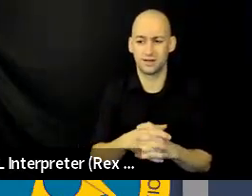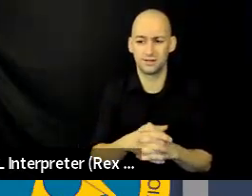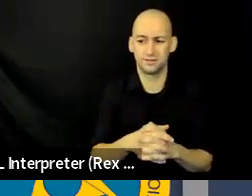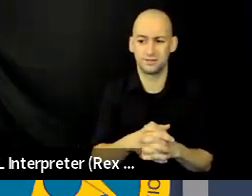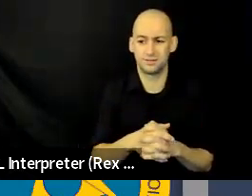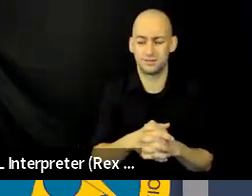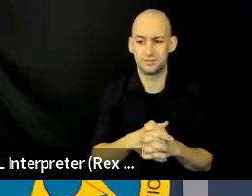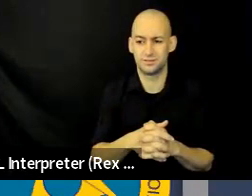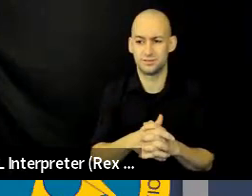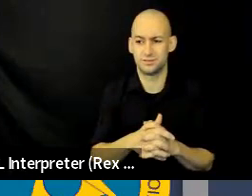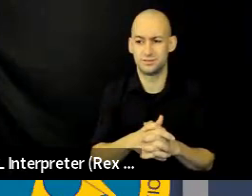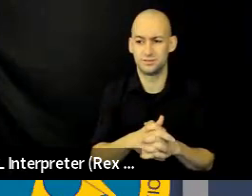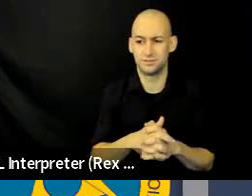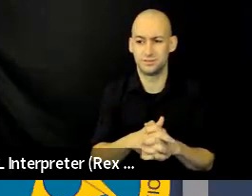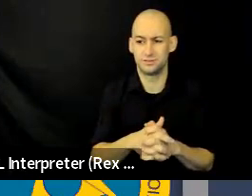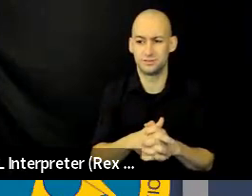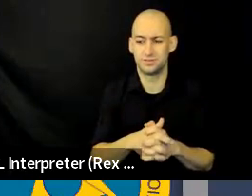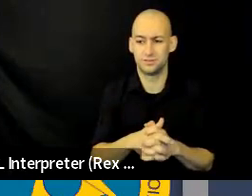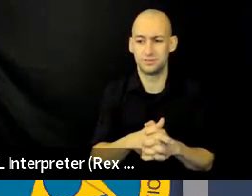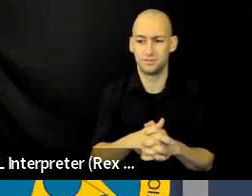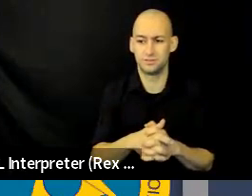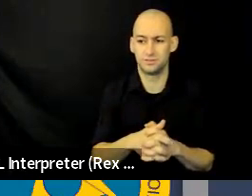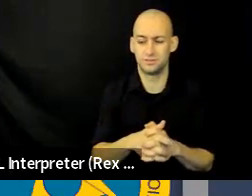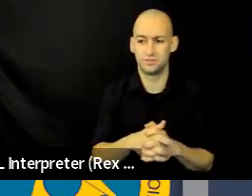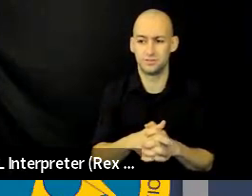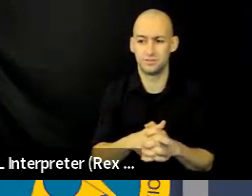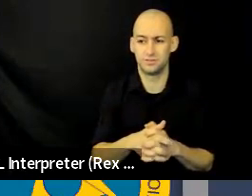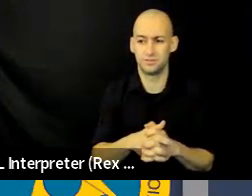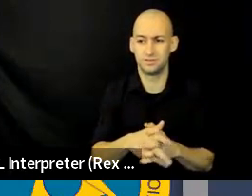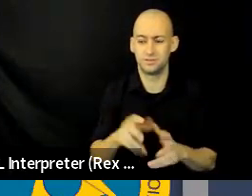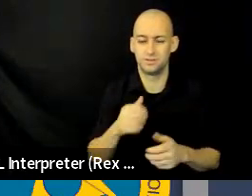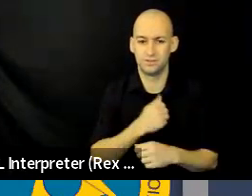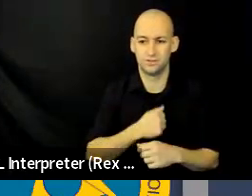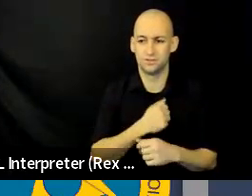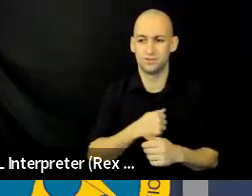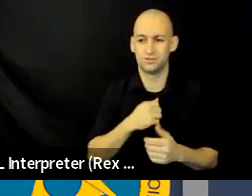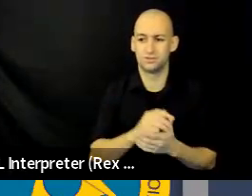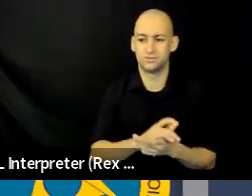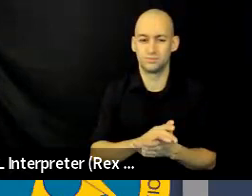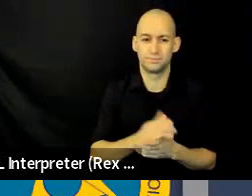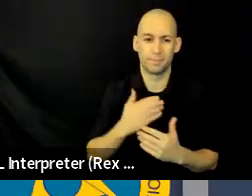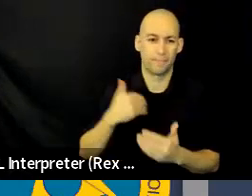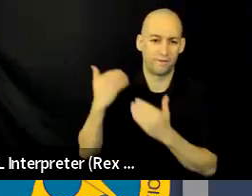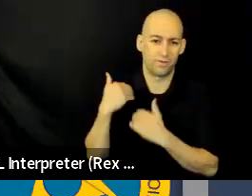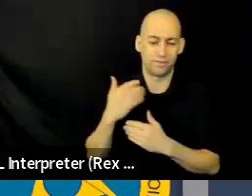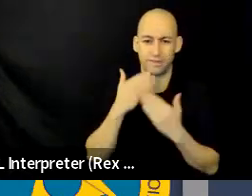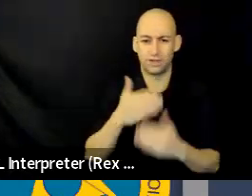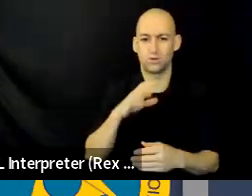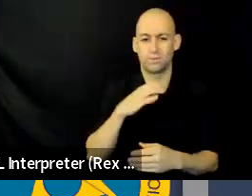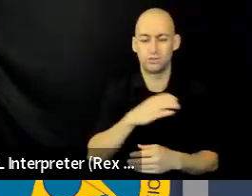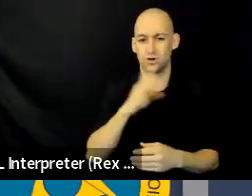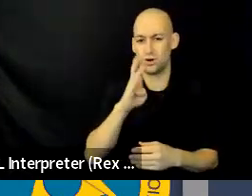that again? I'm sorry. It's the last part. I'm sorry, brother. Sure. Hey, my fault. Thank you. Thank you, Commissioner Bradshaw.